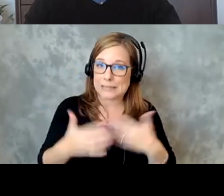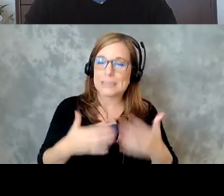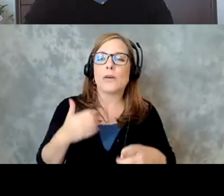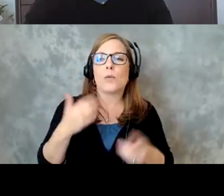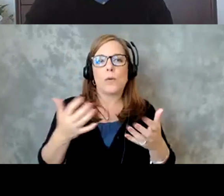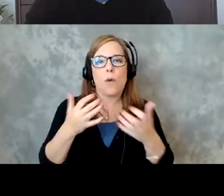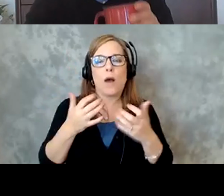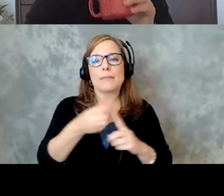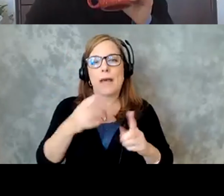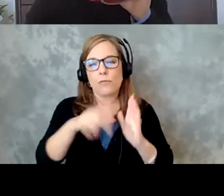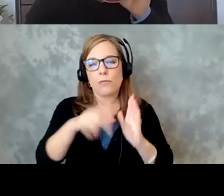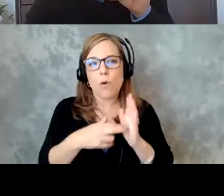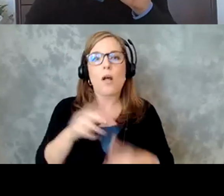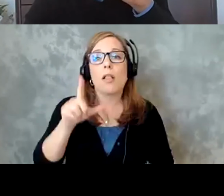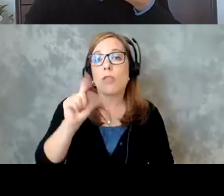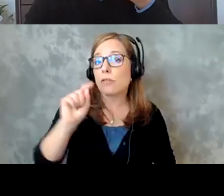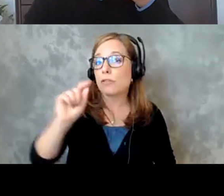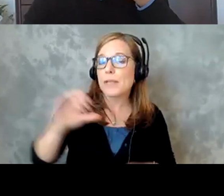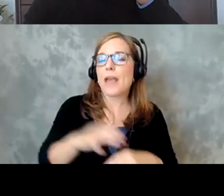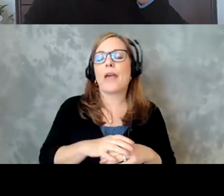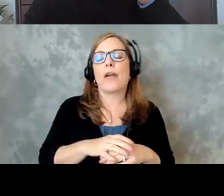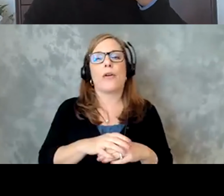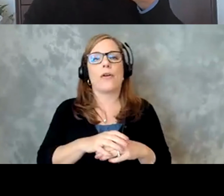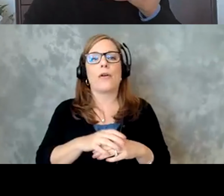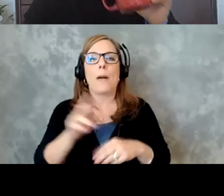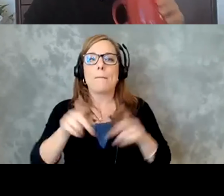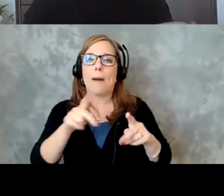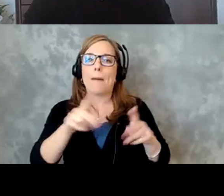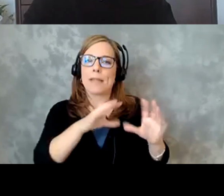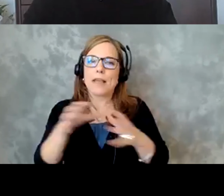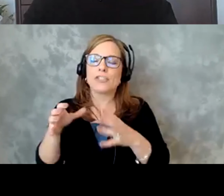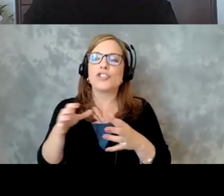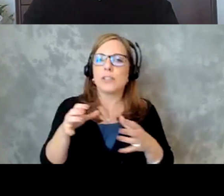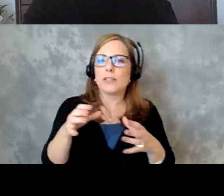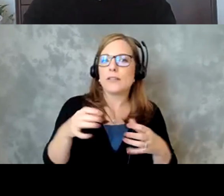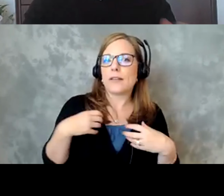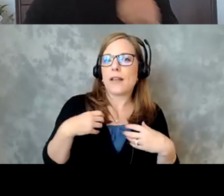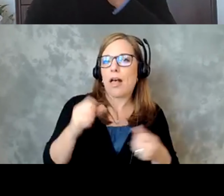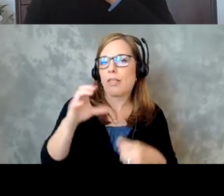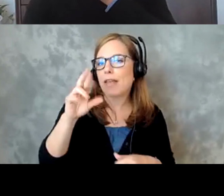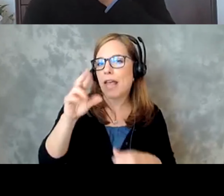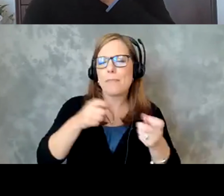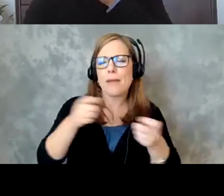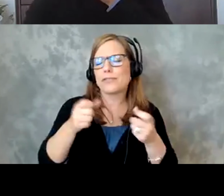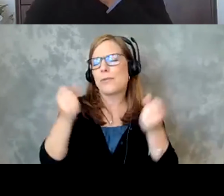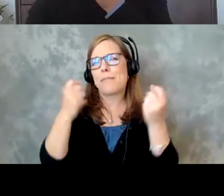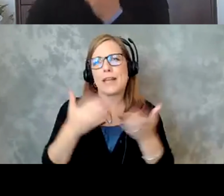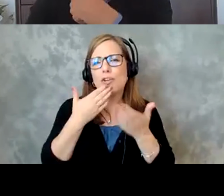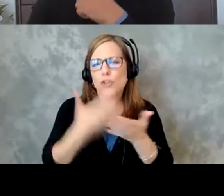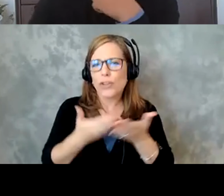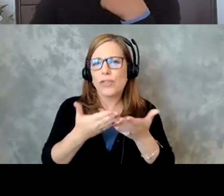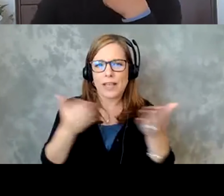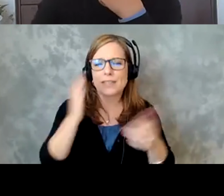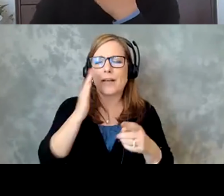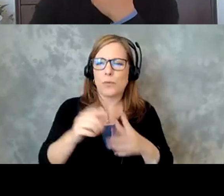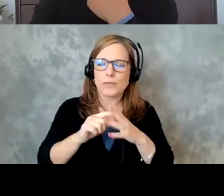care, population health management, and lots of good things happening again, all in 2023.